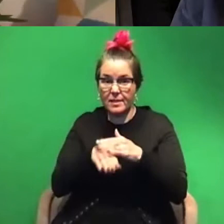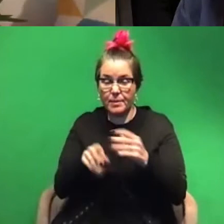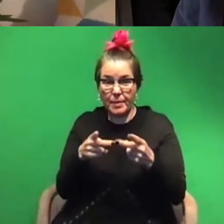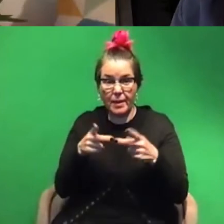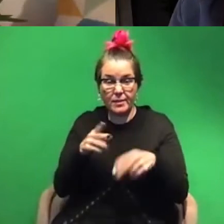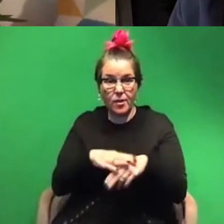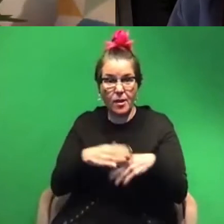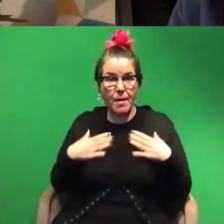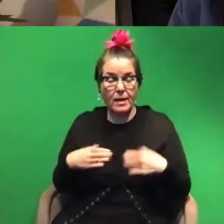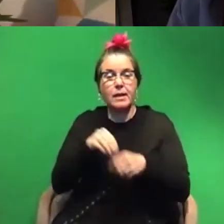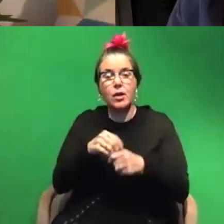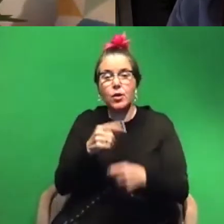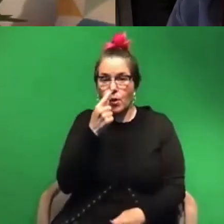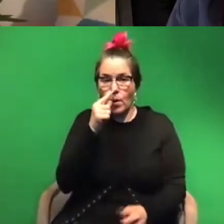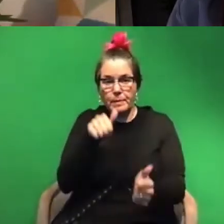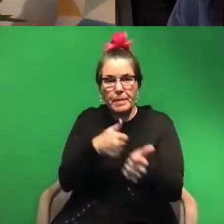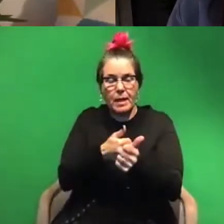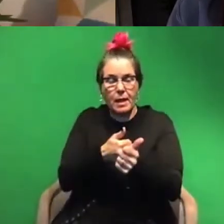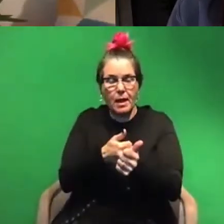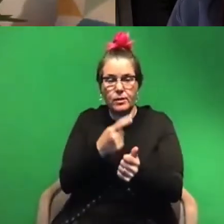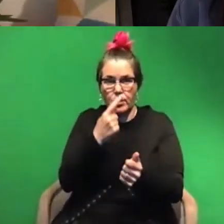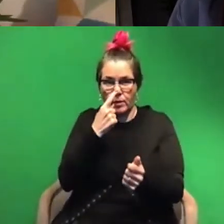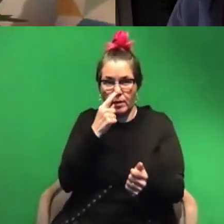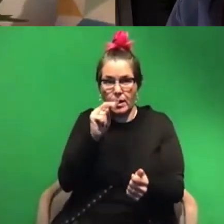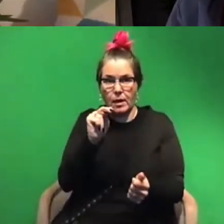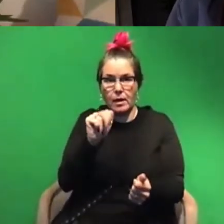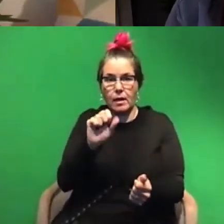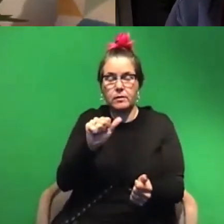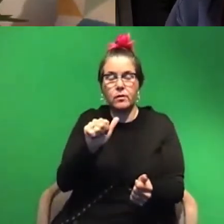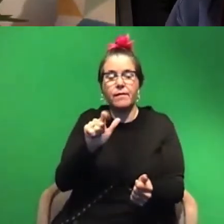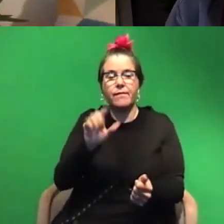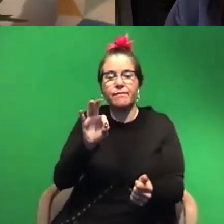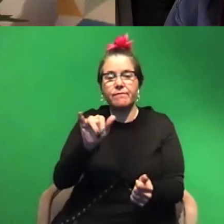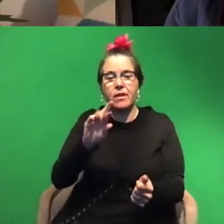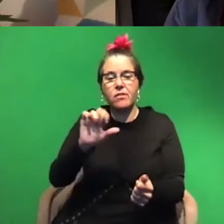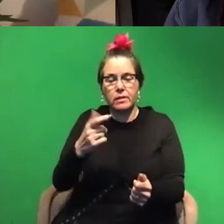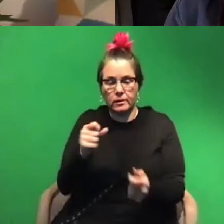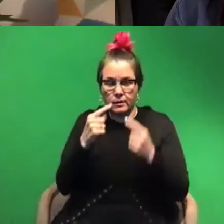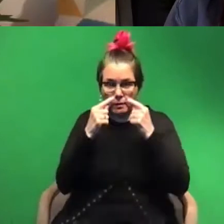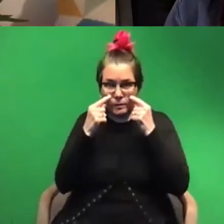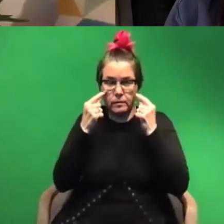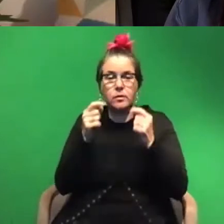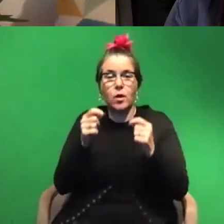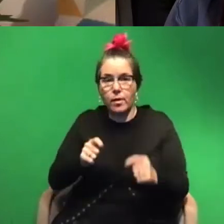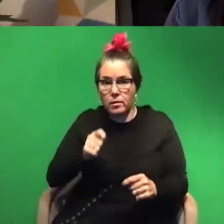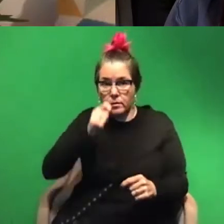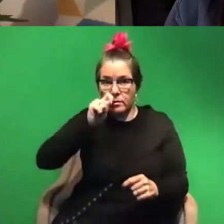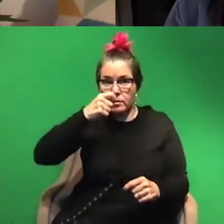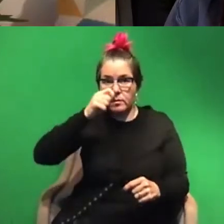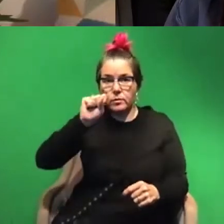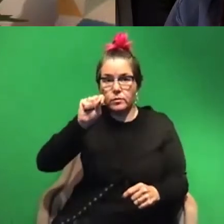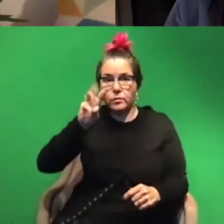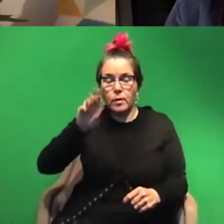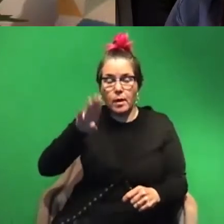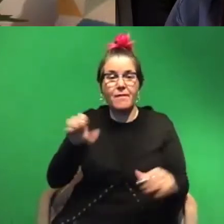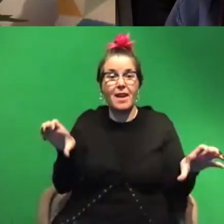your nose. Behind your nose is an area called the nasopharynx. And so if you just go in there and take a swab, and if you have an